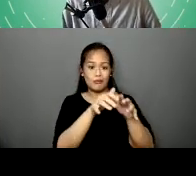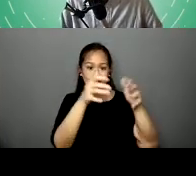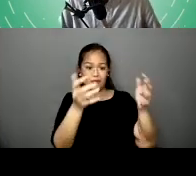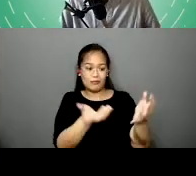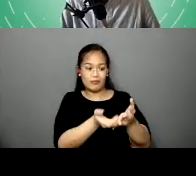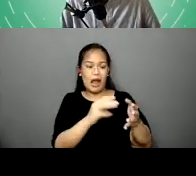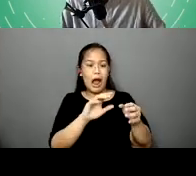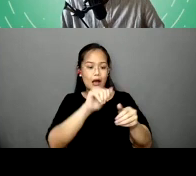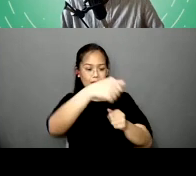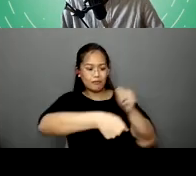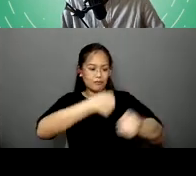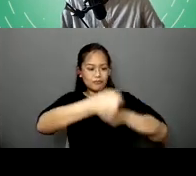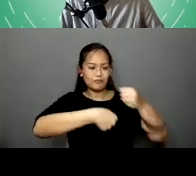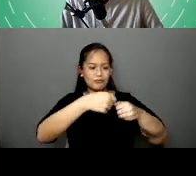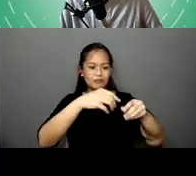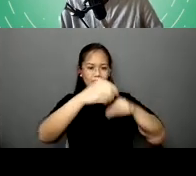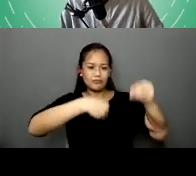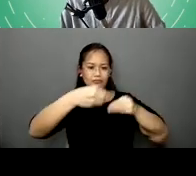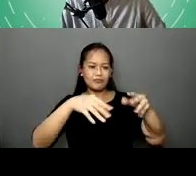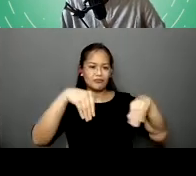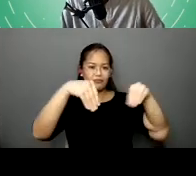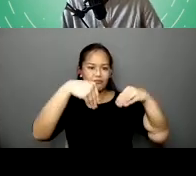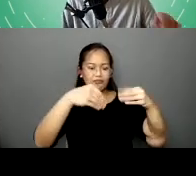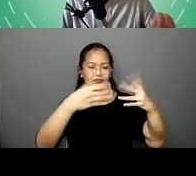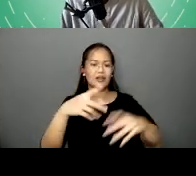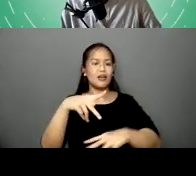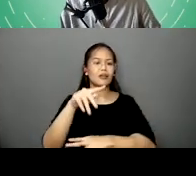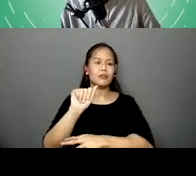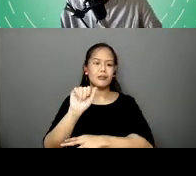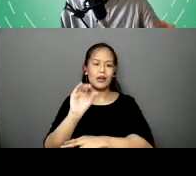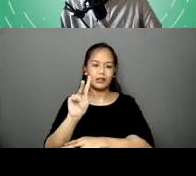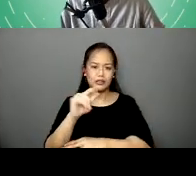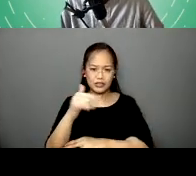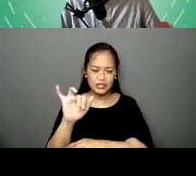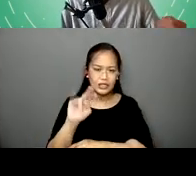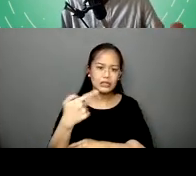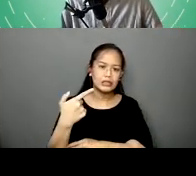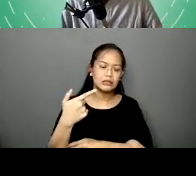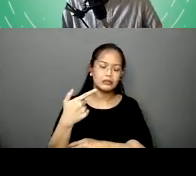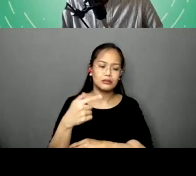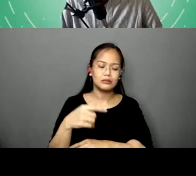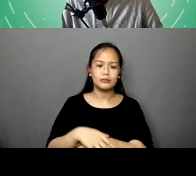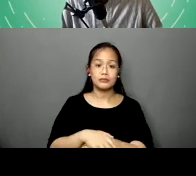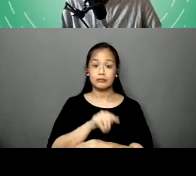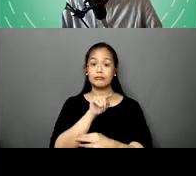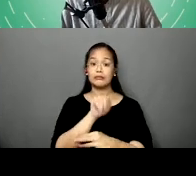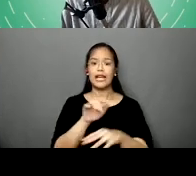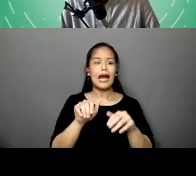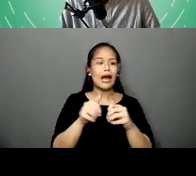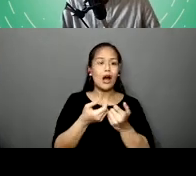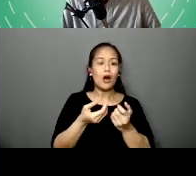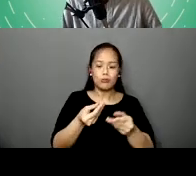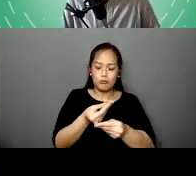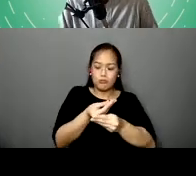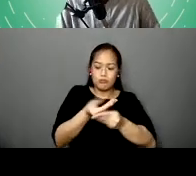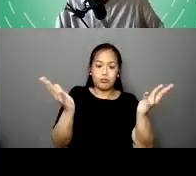the way we centralize or manage the delivery system. Distribution is just as important for your product in terms of how it's